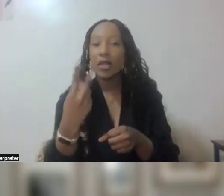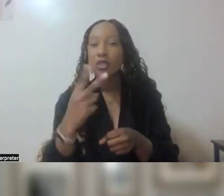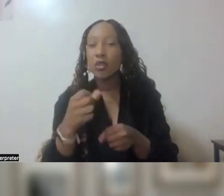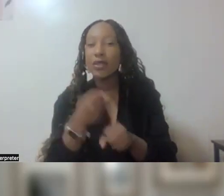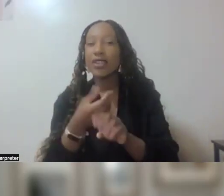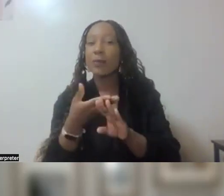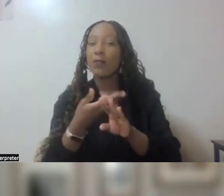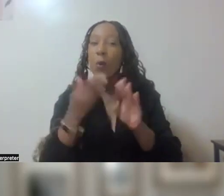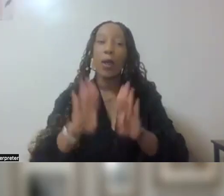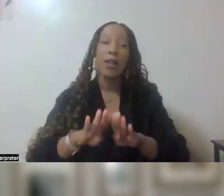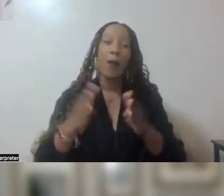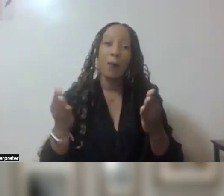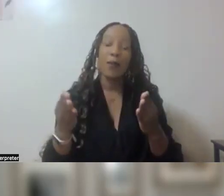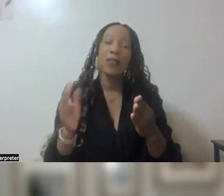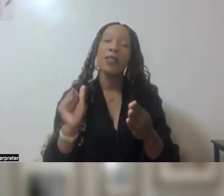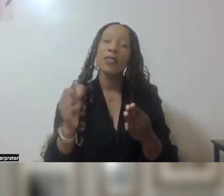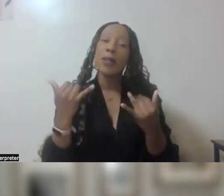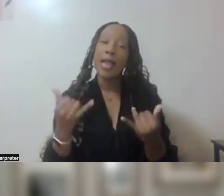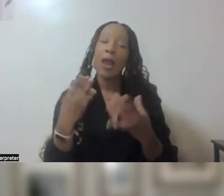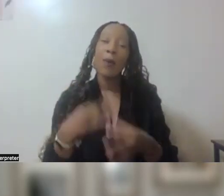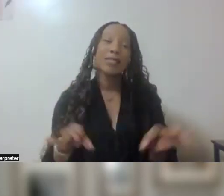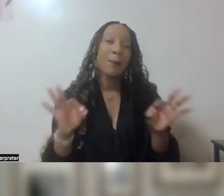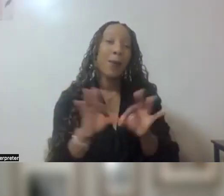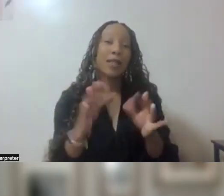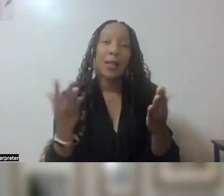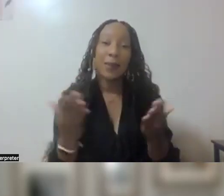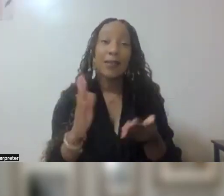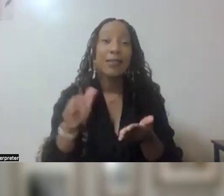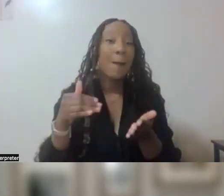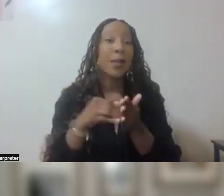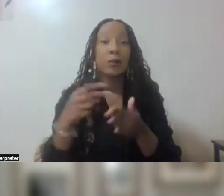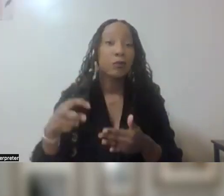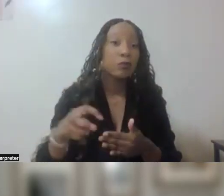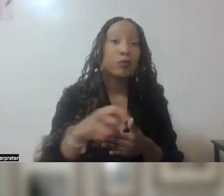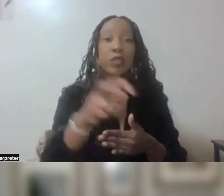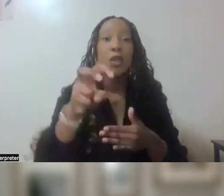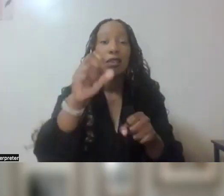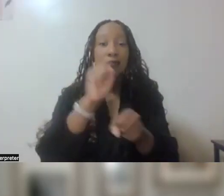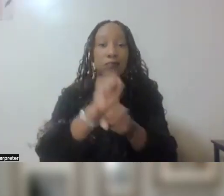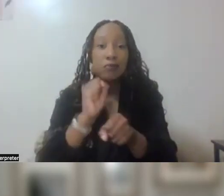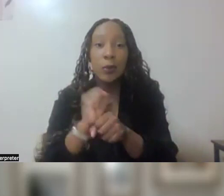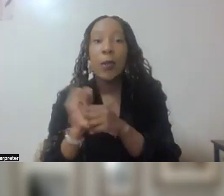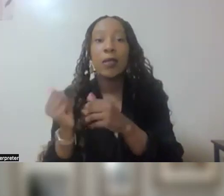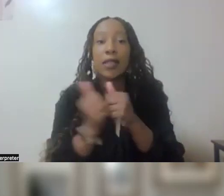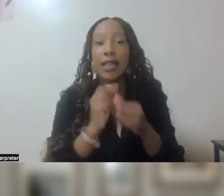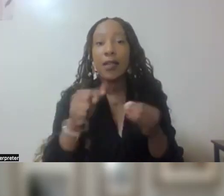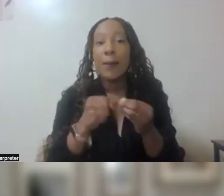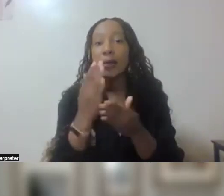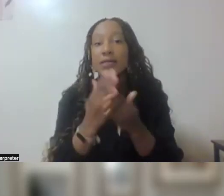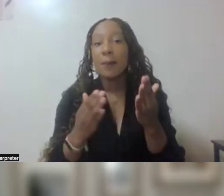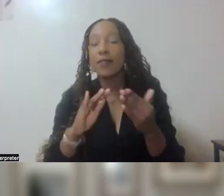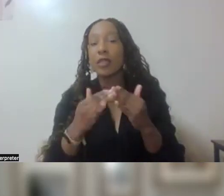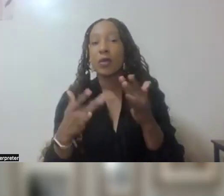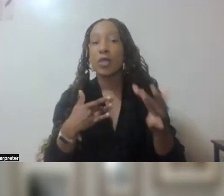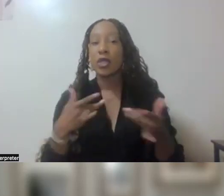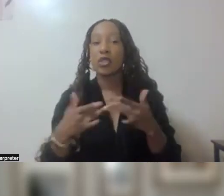think it's important that we're here together now, in the middle of this journey to work out some of the community concerns. Thank you so much